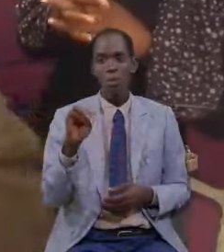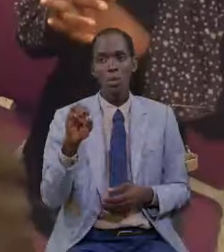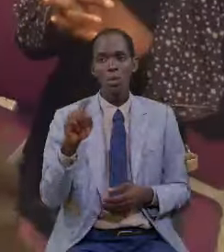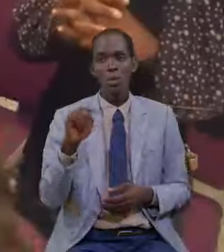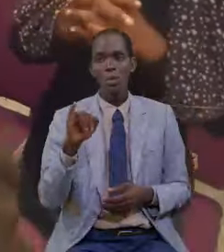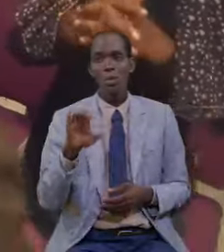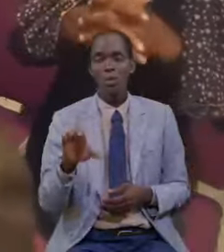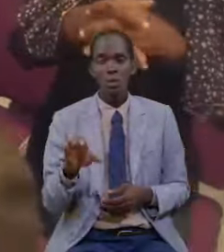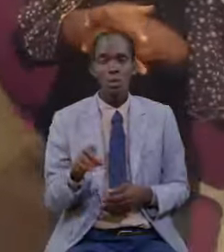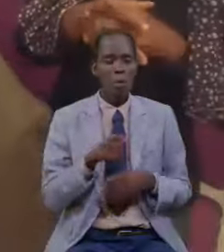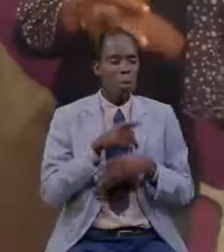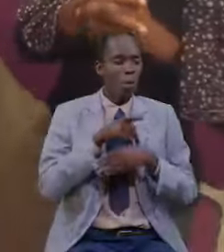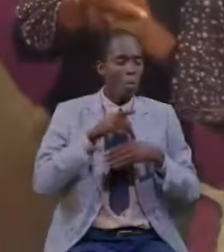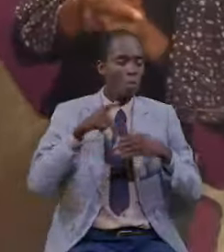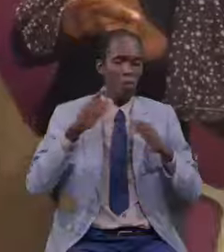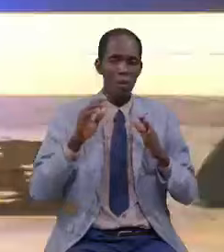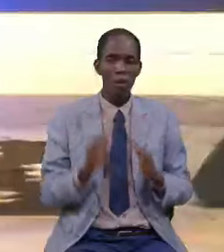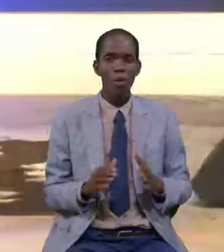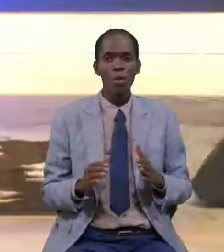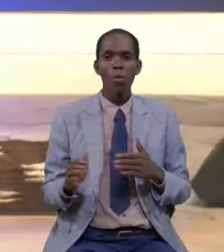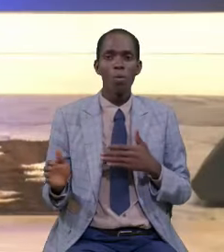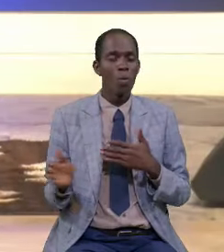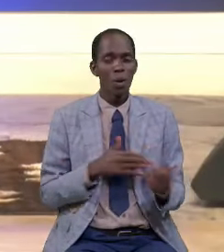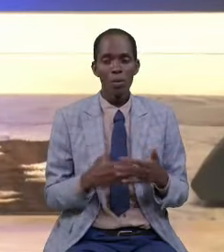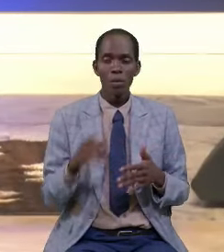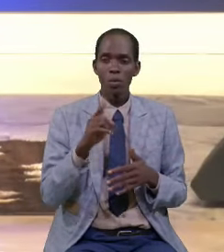professional, whatsoever you're asking tonight,